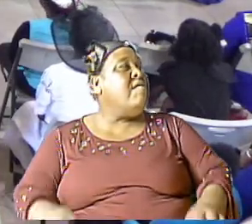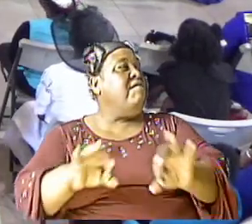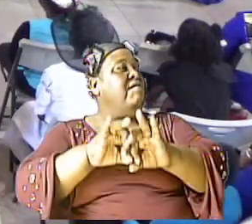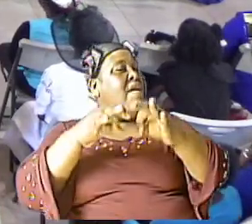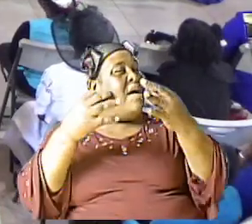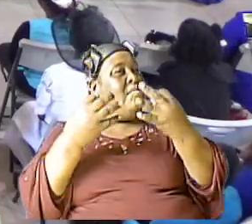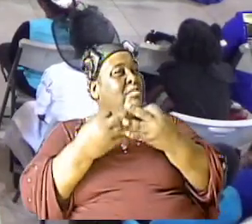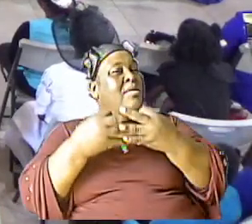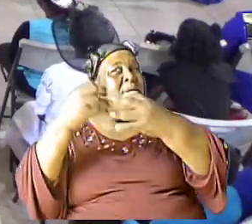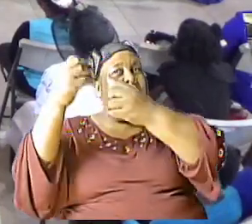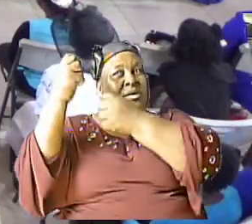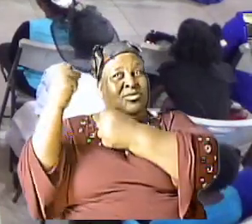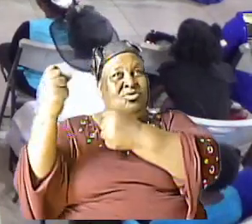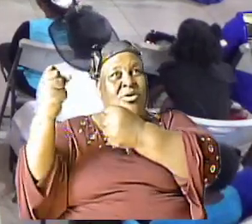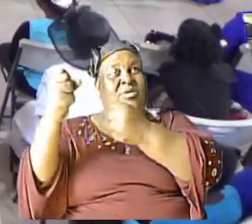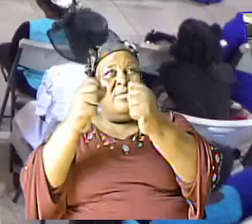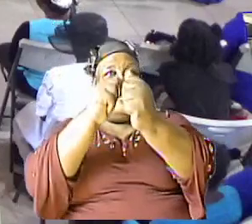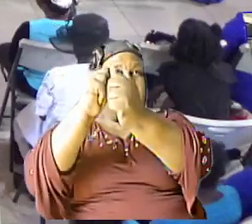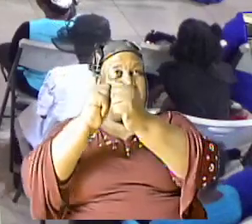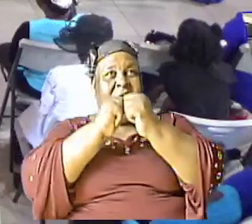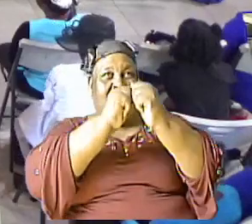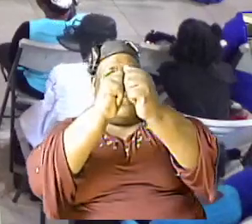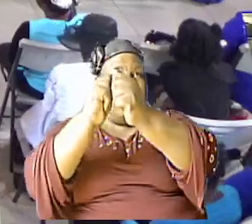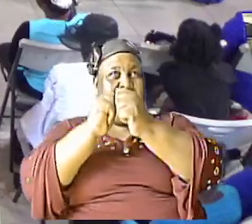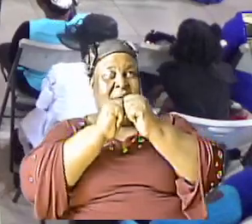Families stronger together.